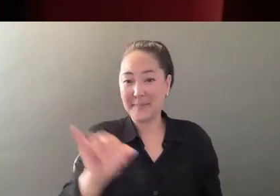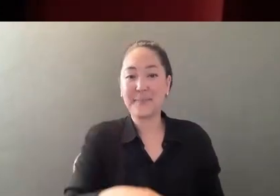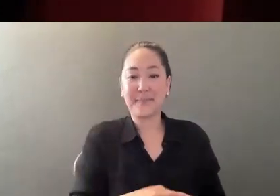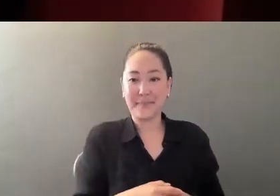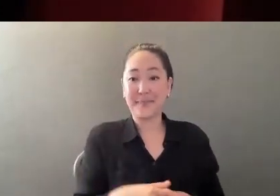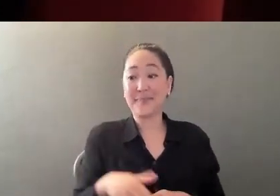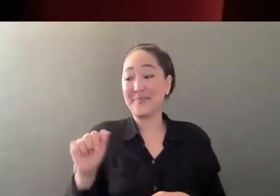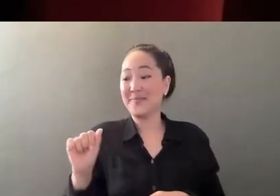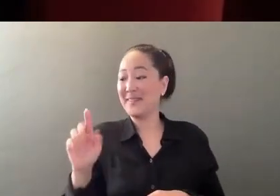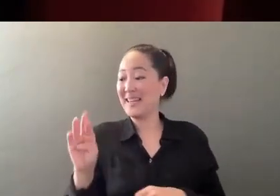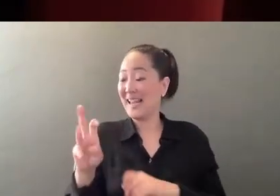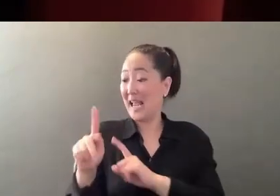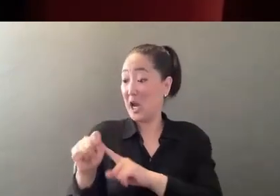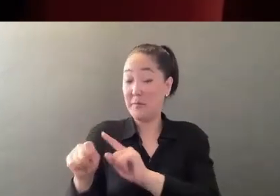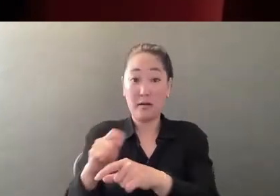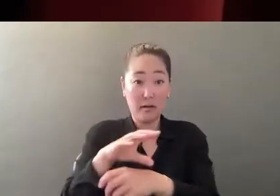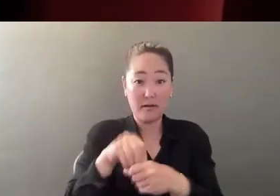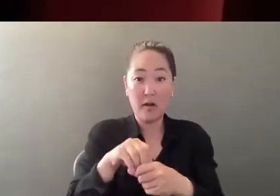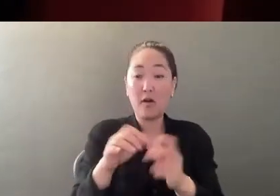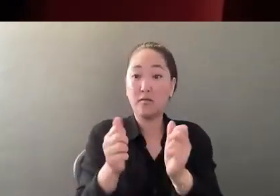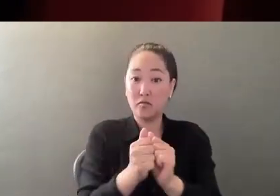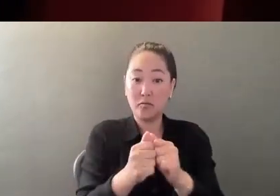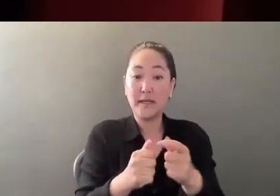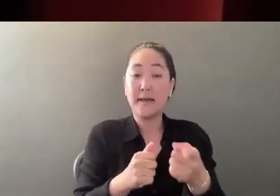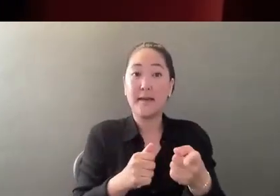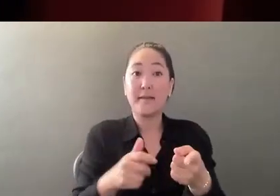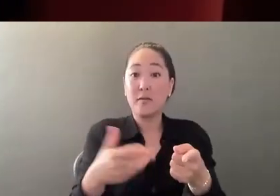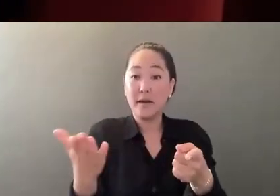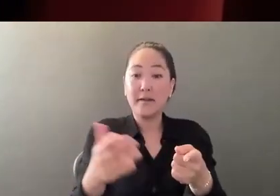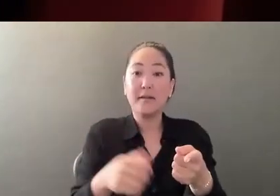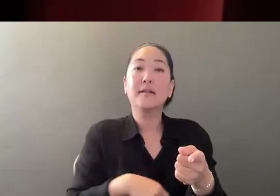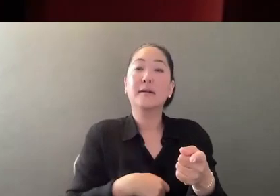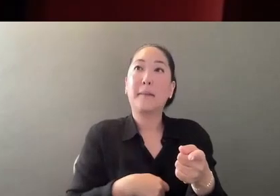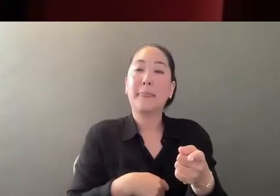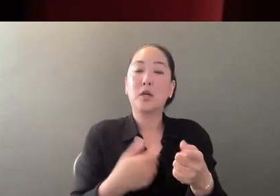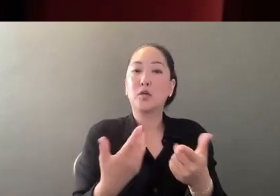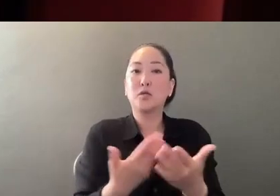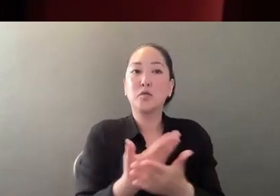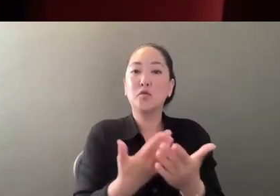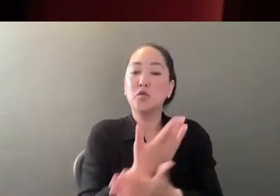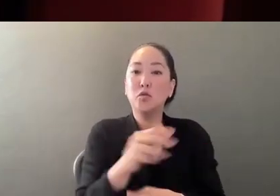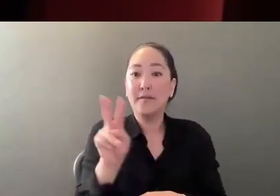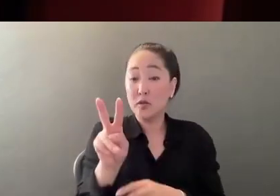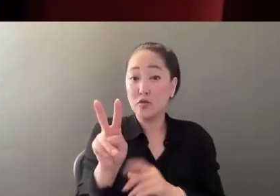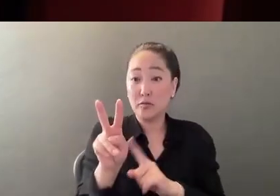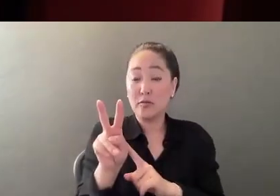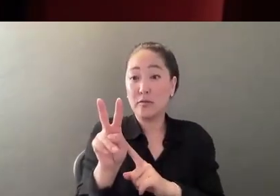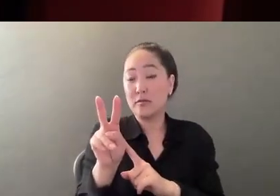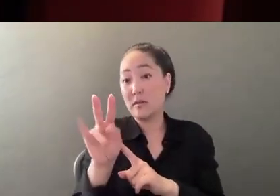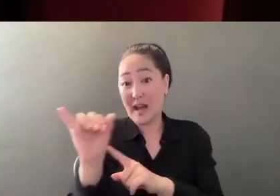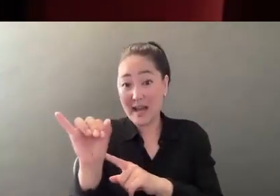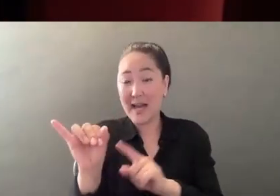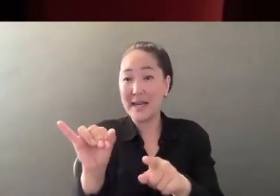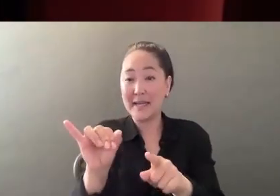active role in developing experimental virtual reality modules for use in